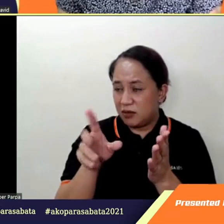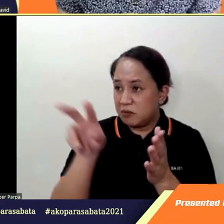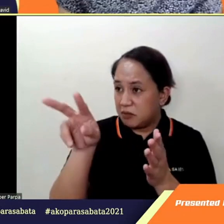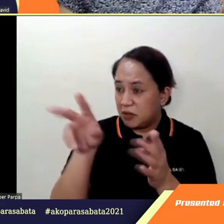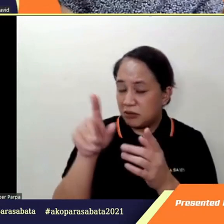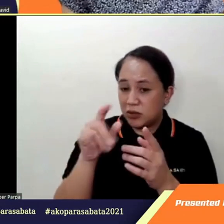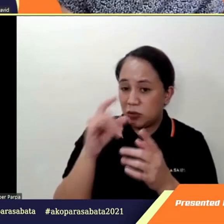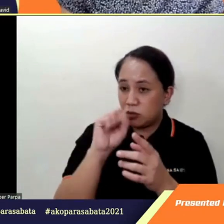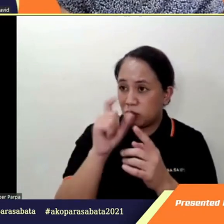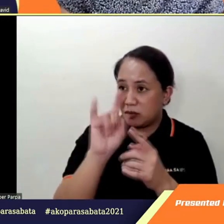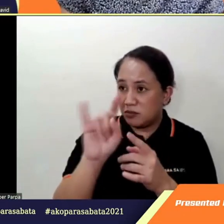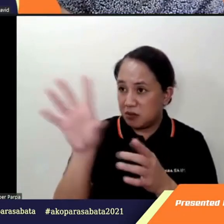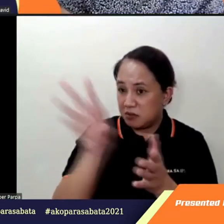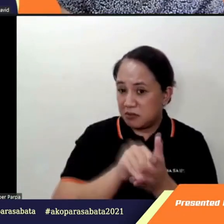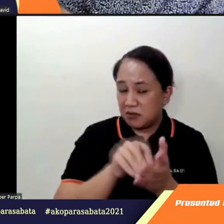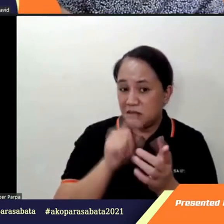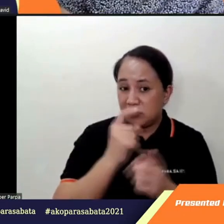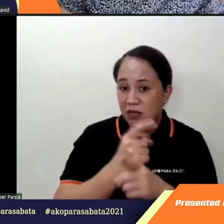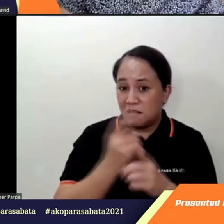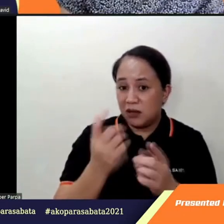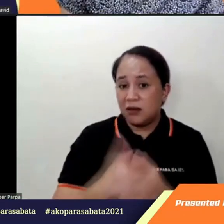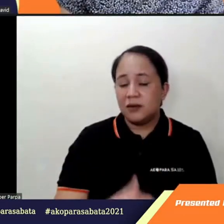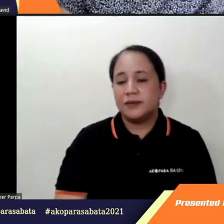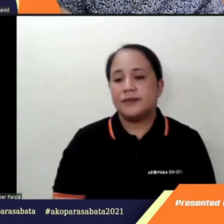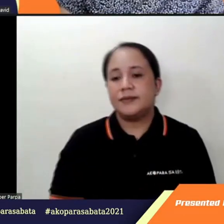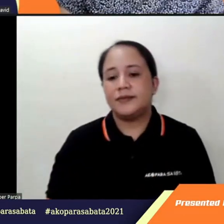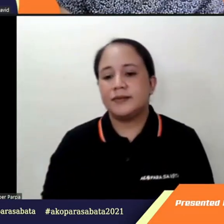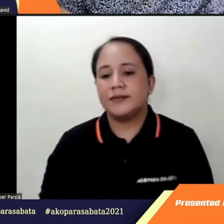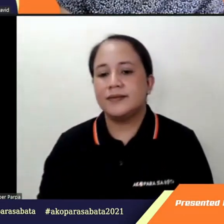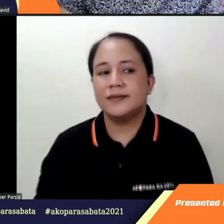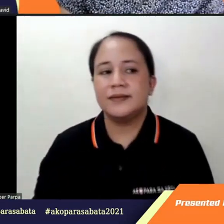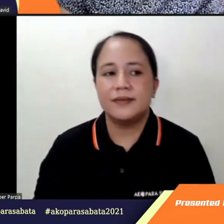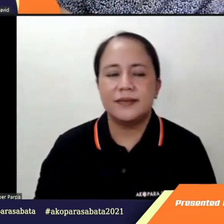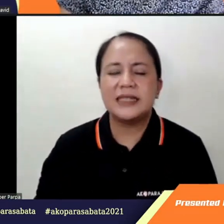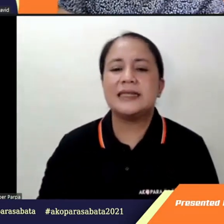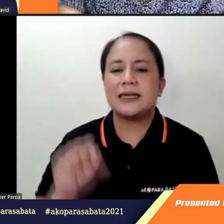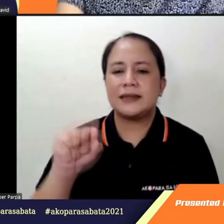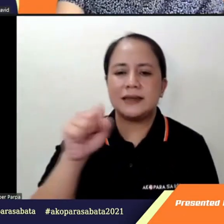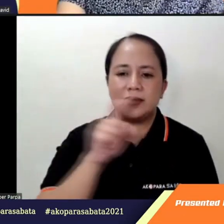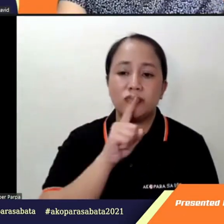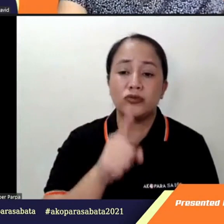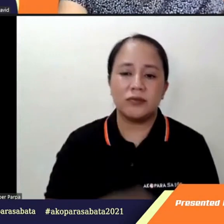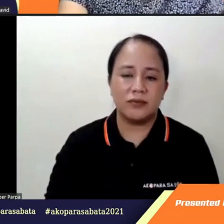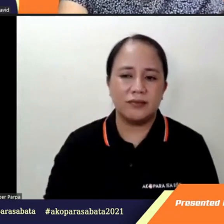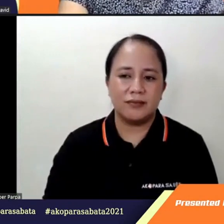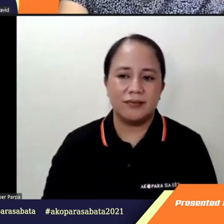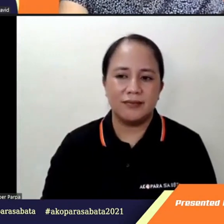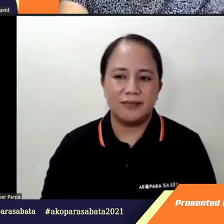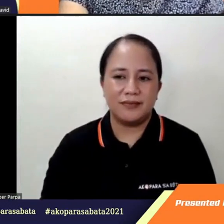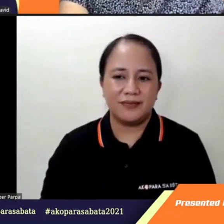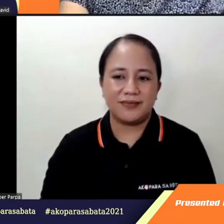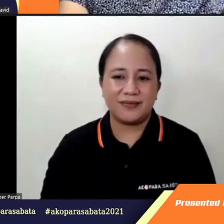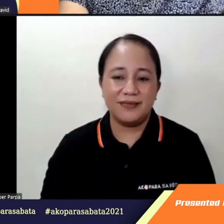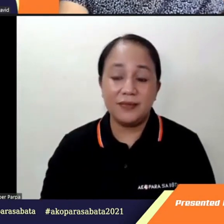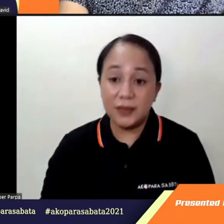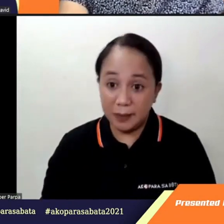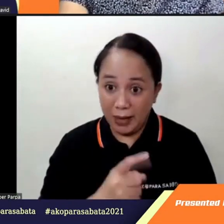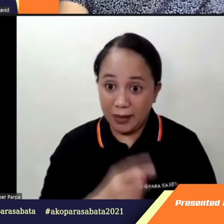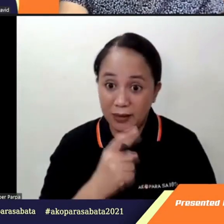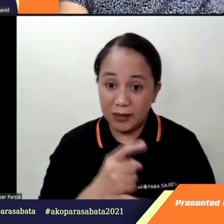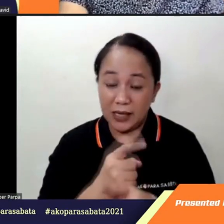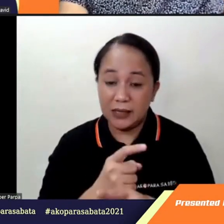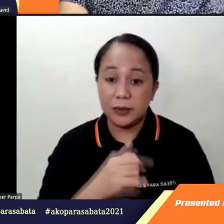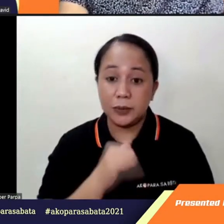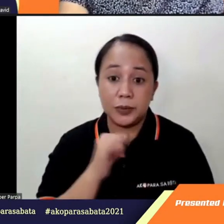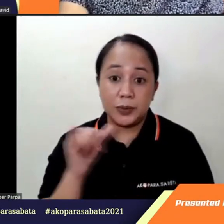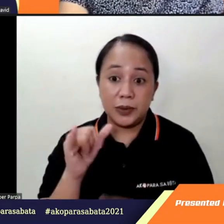sa social media. Yes. They do. Di ba meron mga